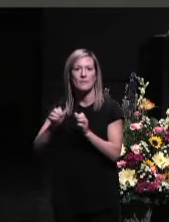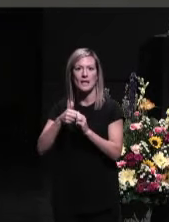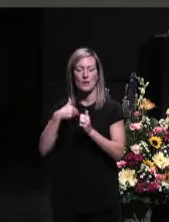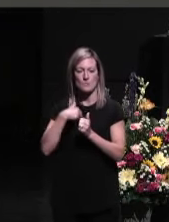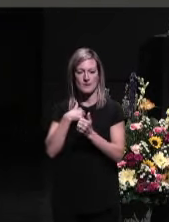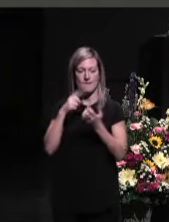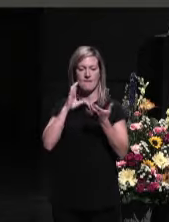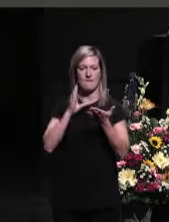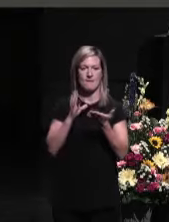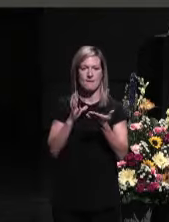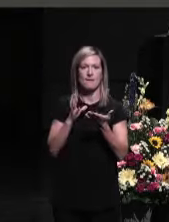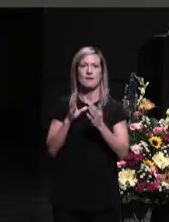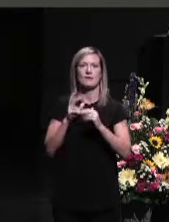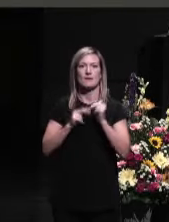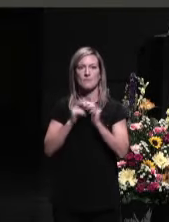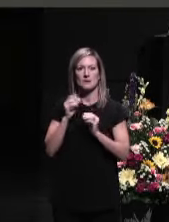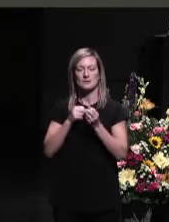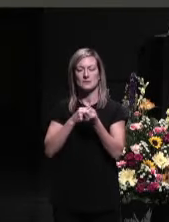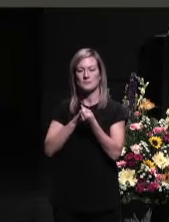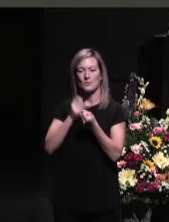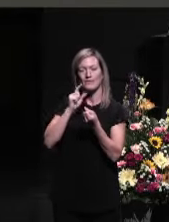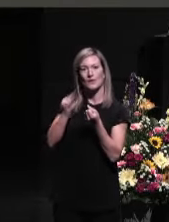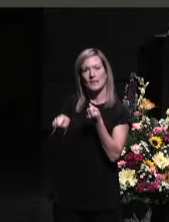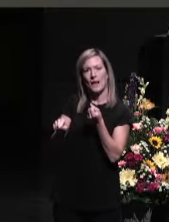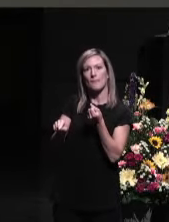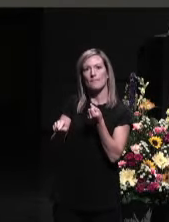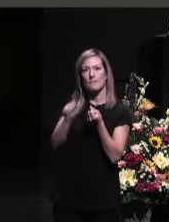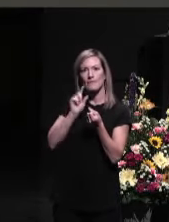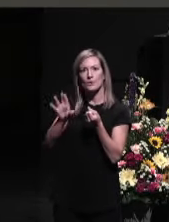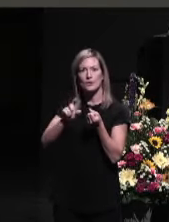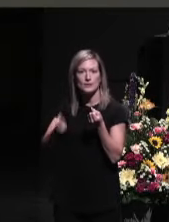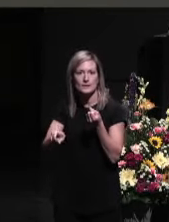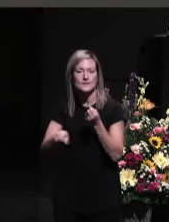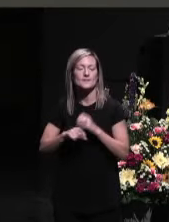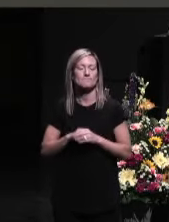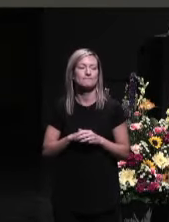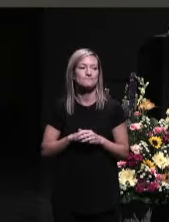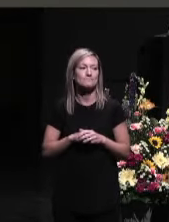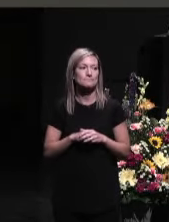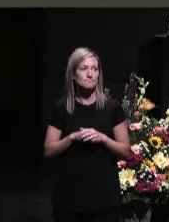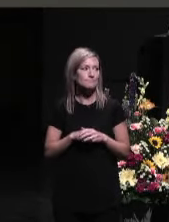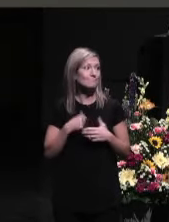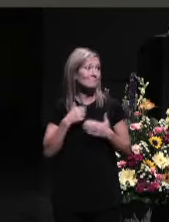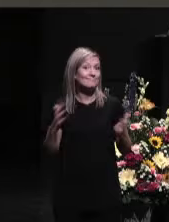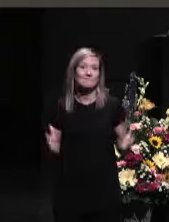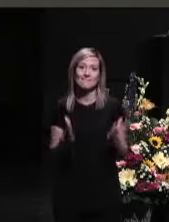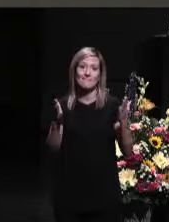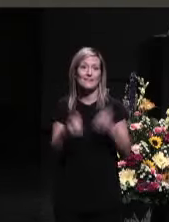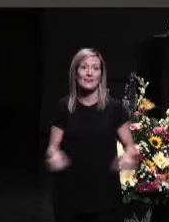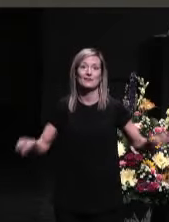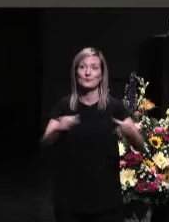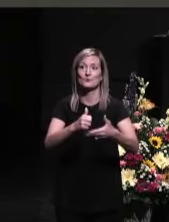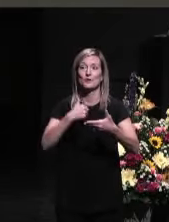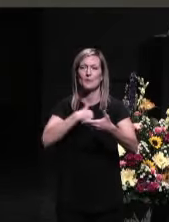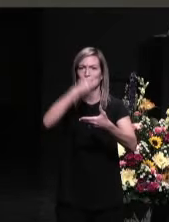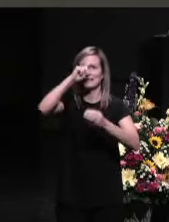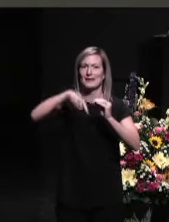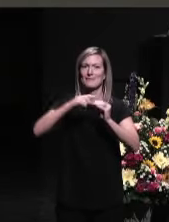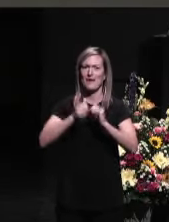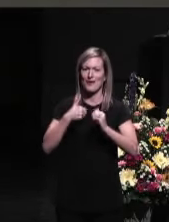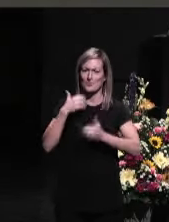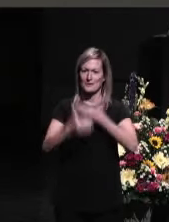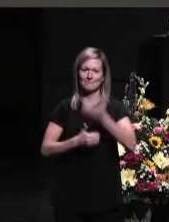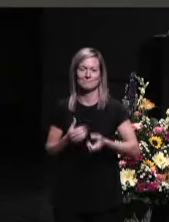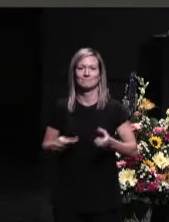align and how we build more support for the needs that they have. And I'd encourage you to help us think about that. And I